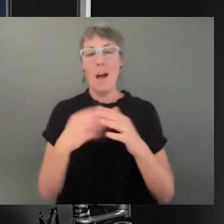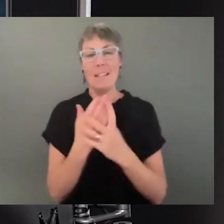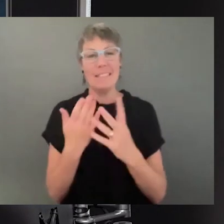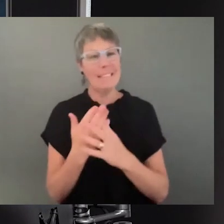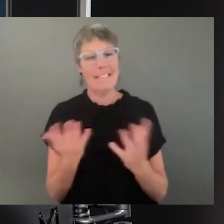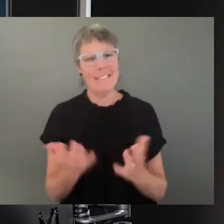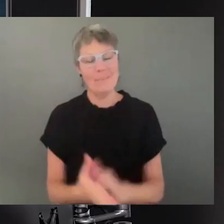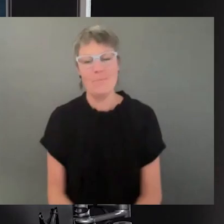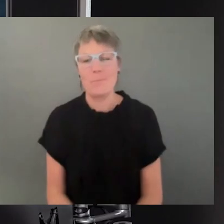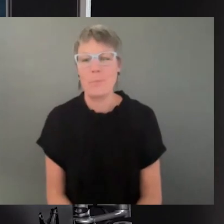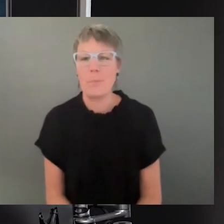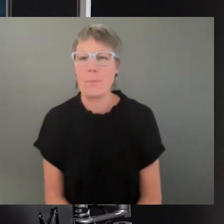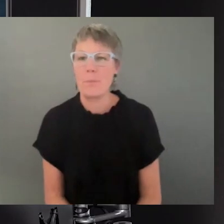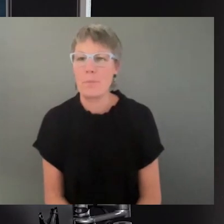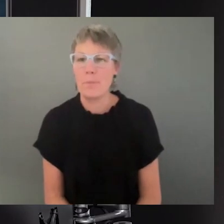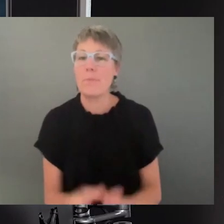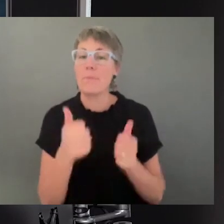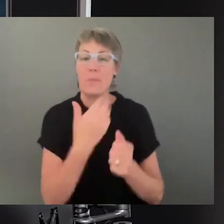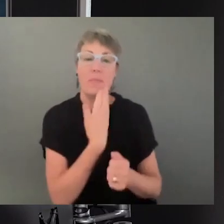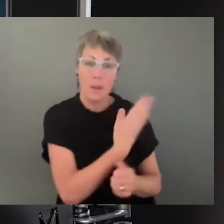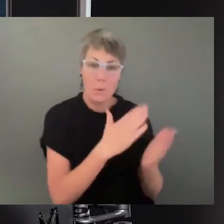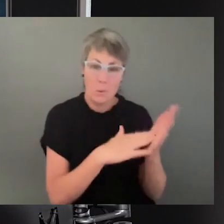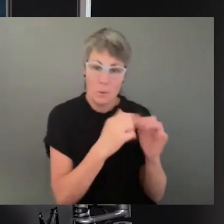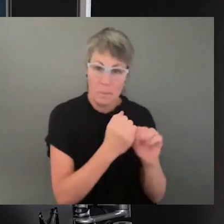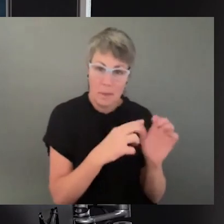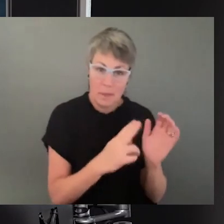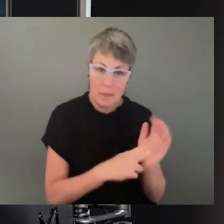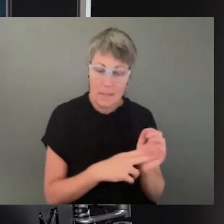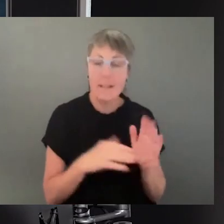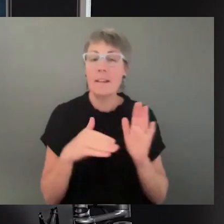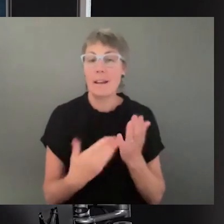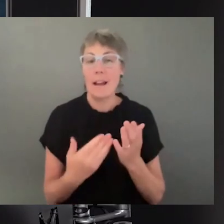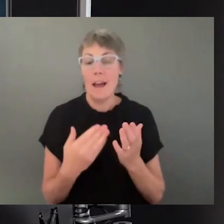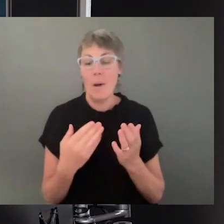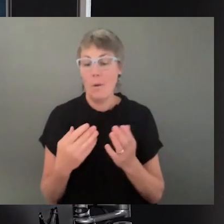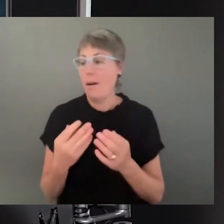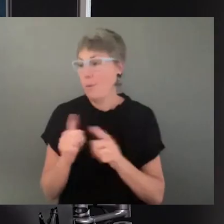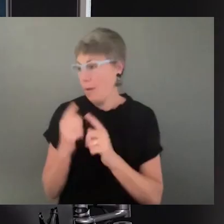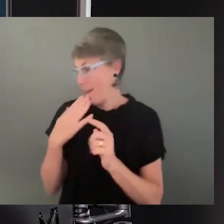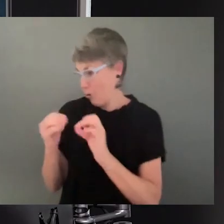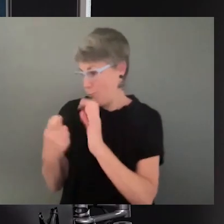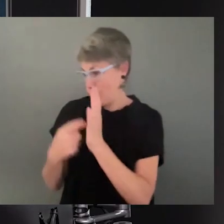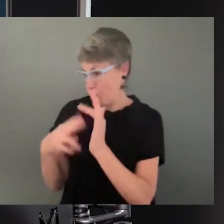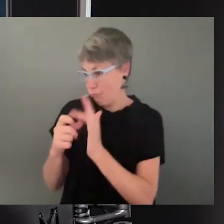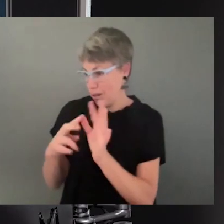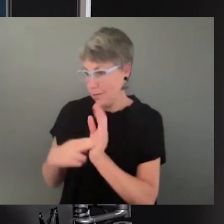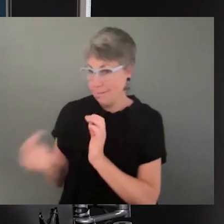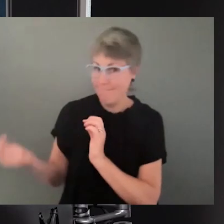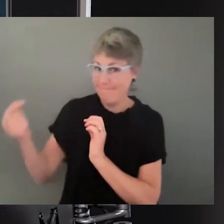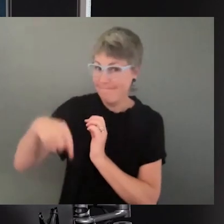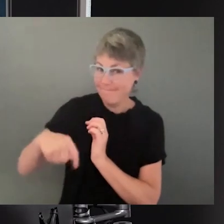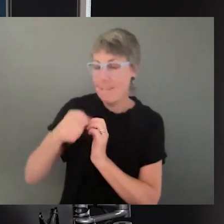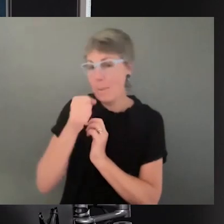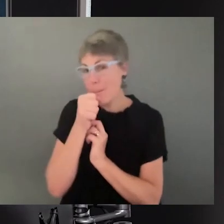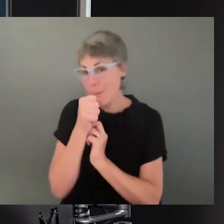thanks for your time today. No problem. Thank you so much. Thank you. You are on ABC Radio Queensland. And Brendan, of course, thank you very much to you for being with